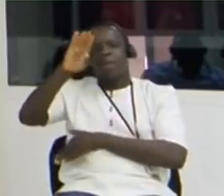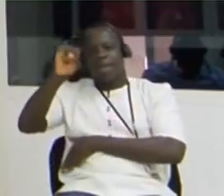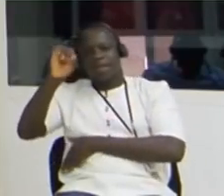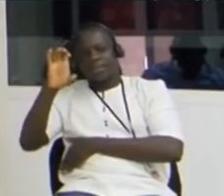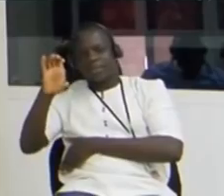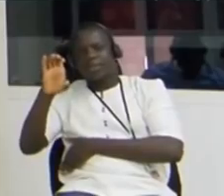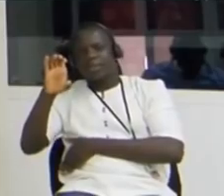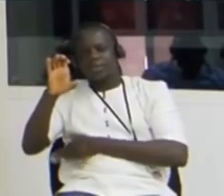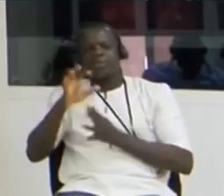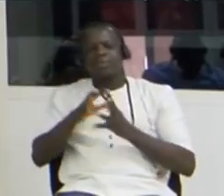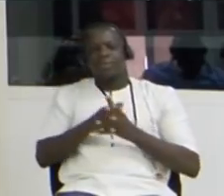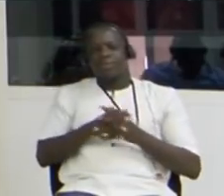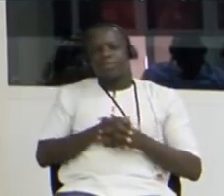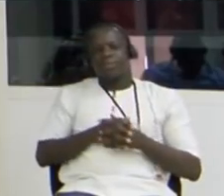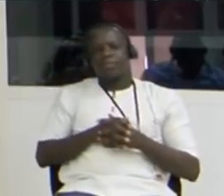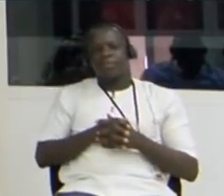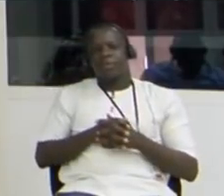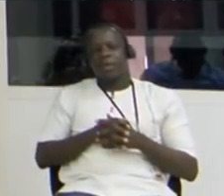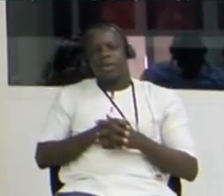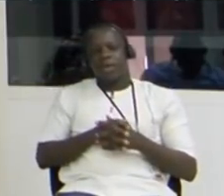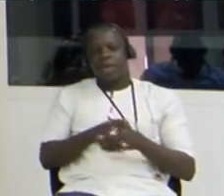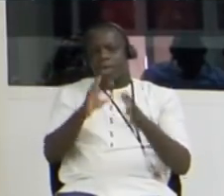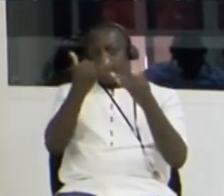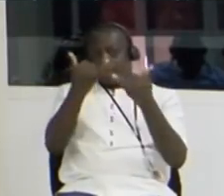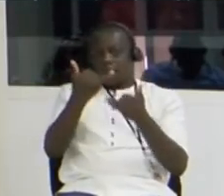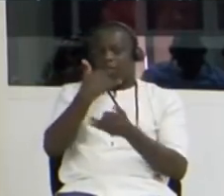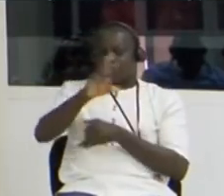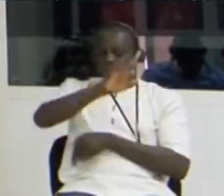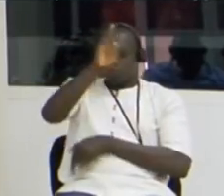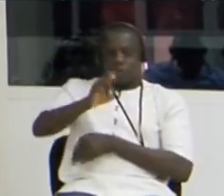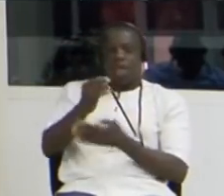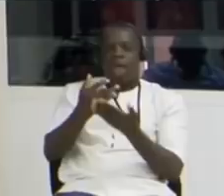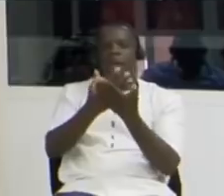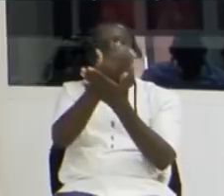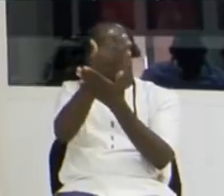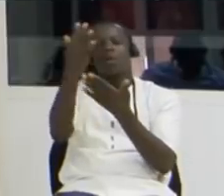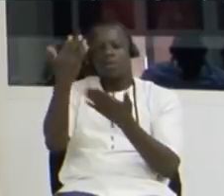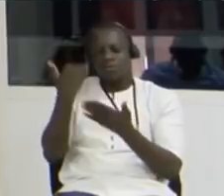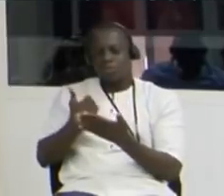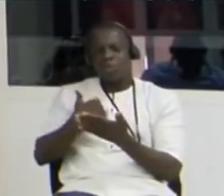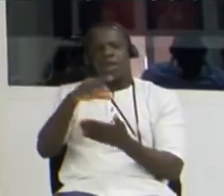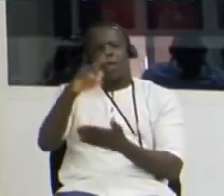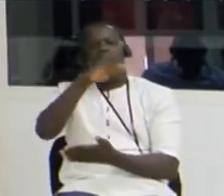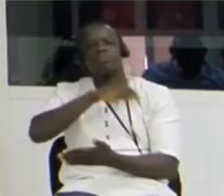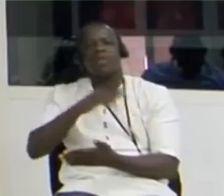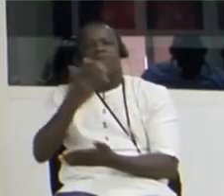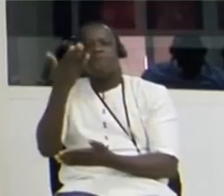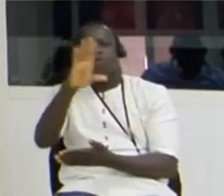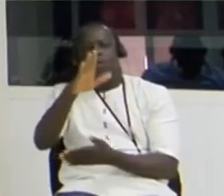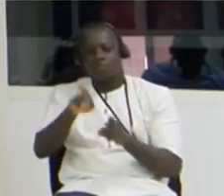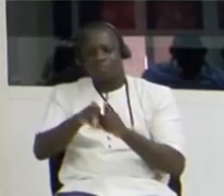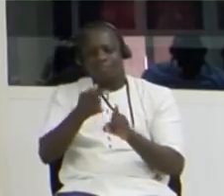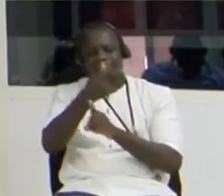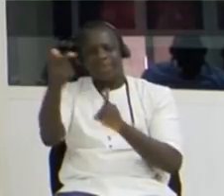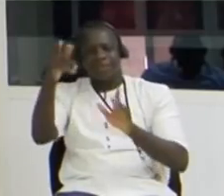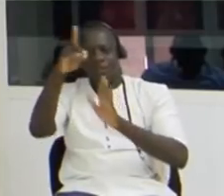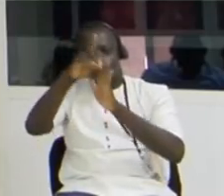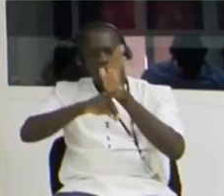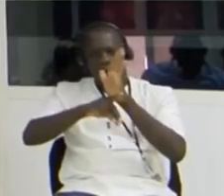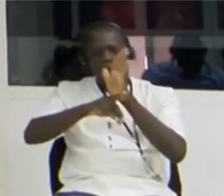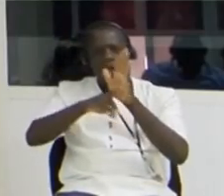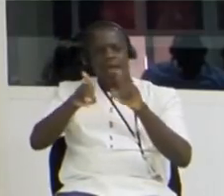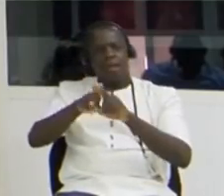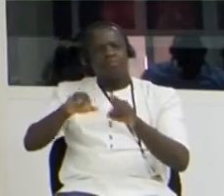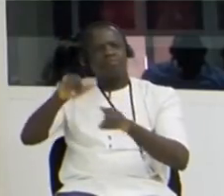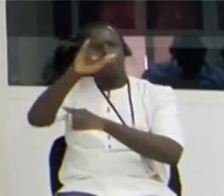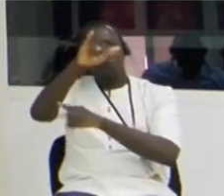And how many people benefited from overseas programs? For the first edition, Yes,